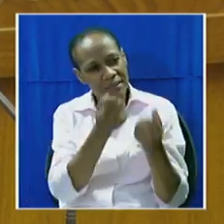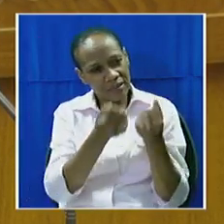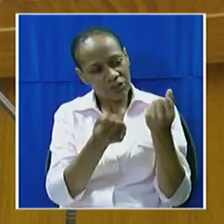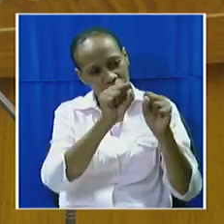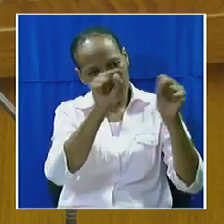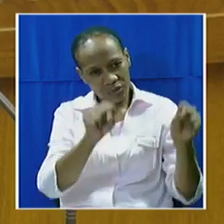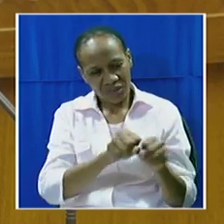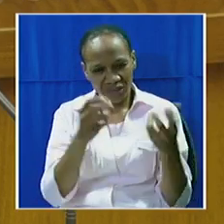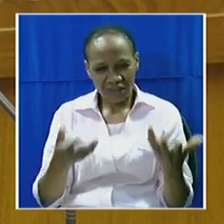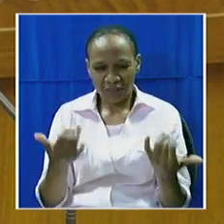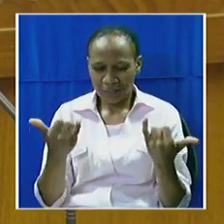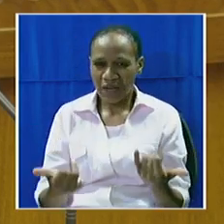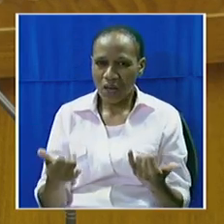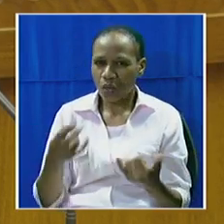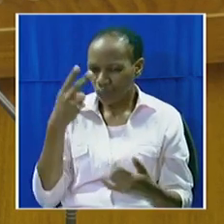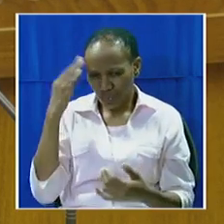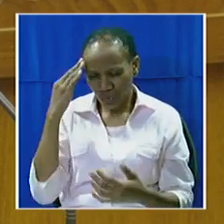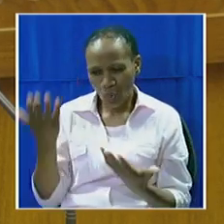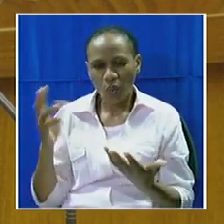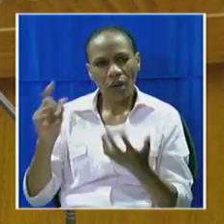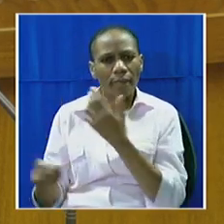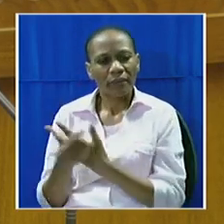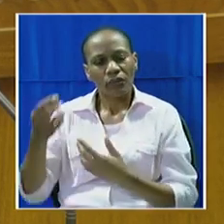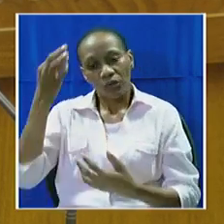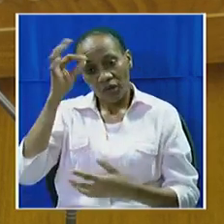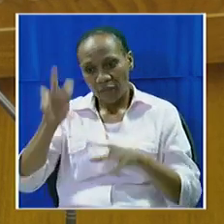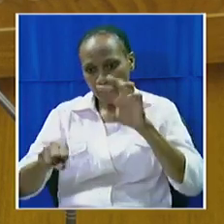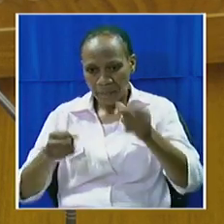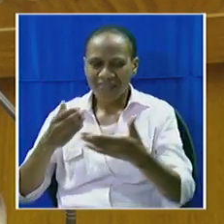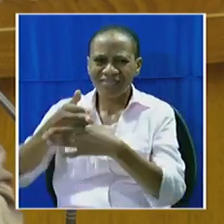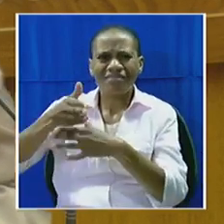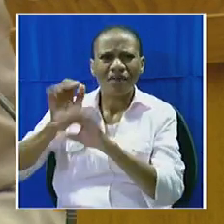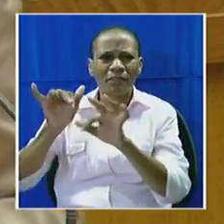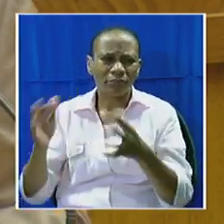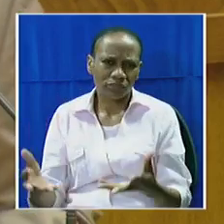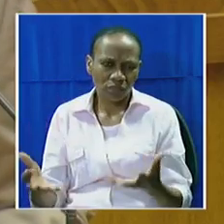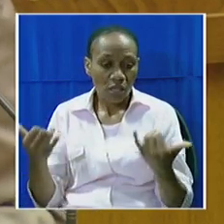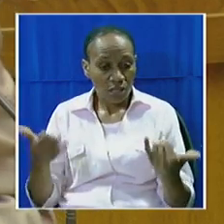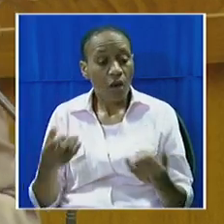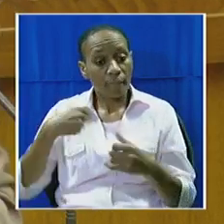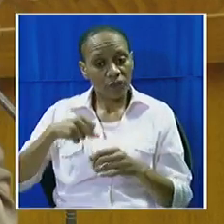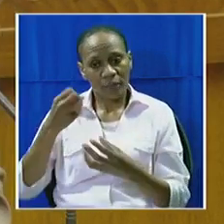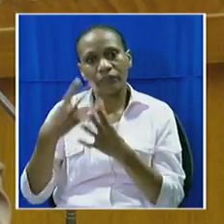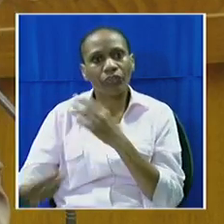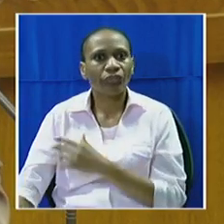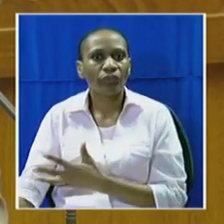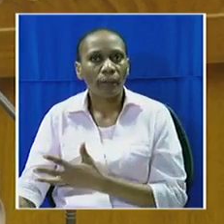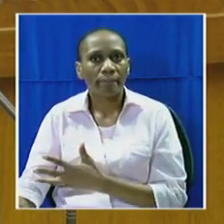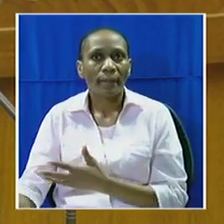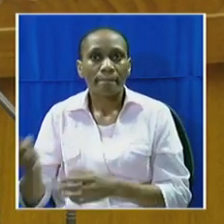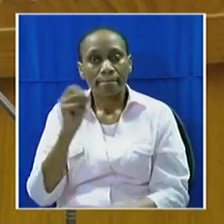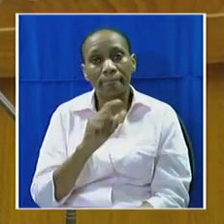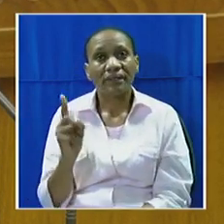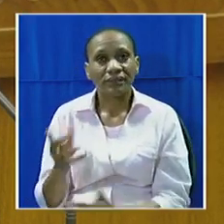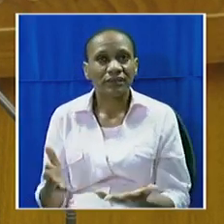state capture limelight, captured municipalities have largely flown under the radar. Yet,